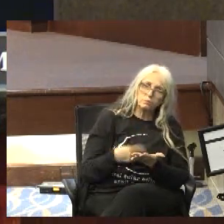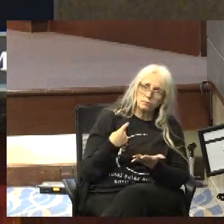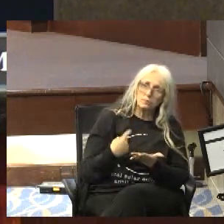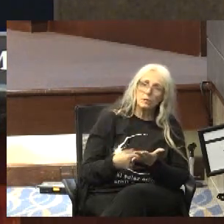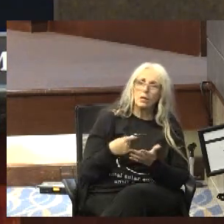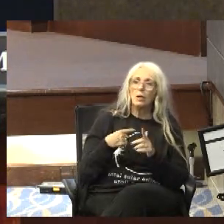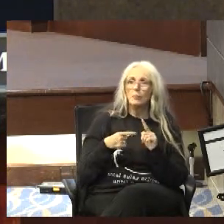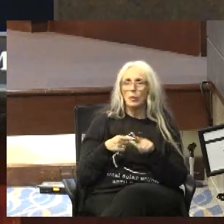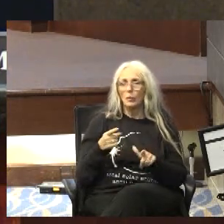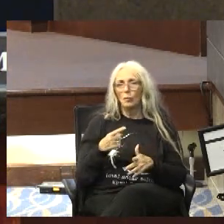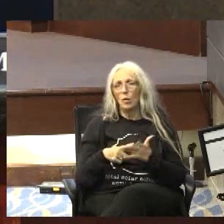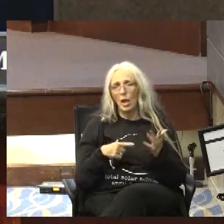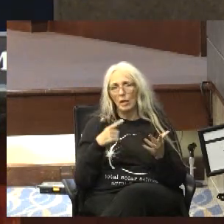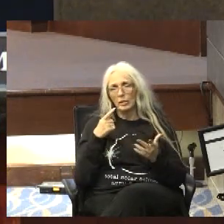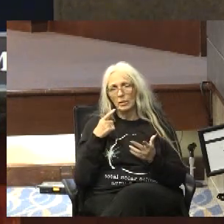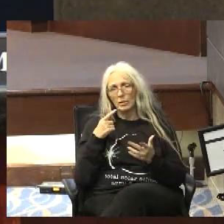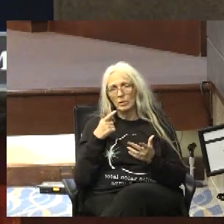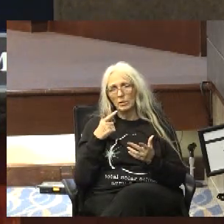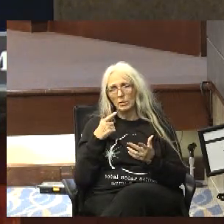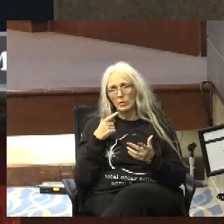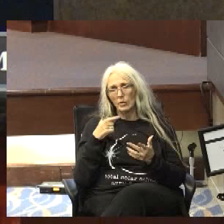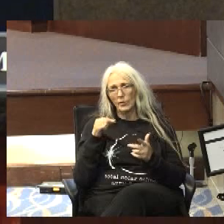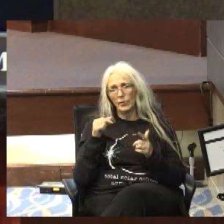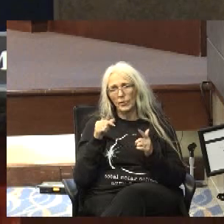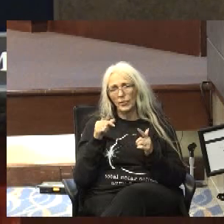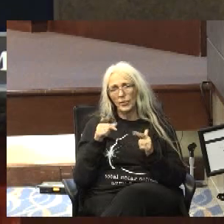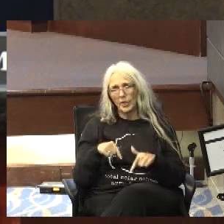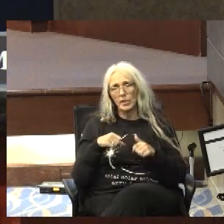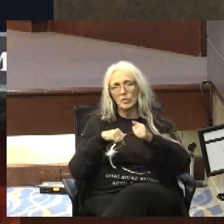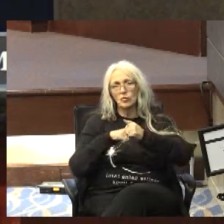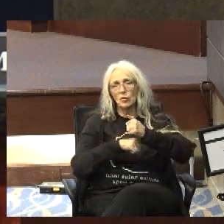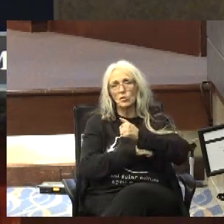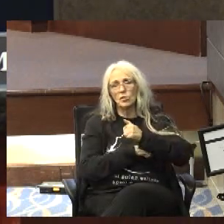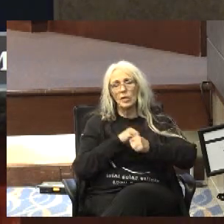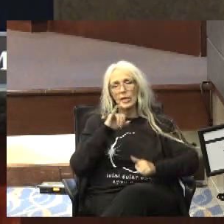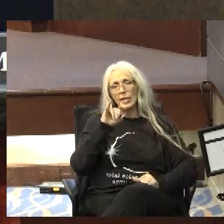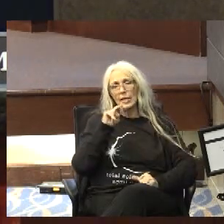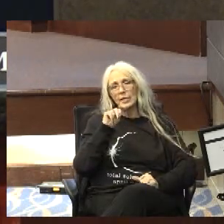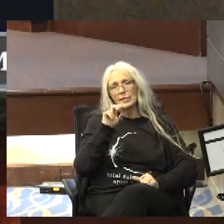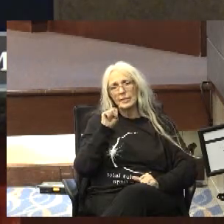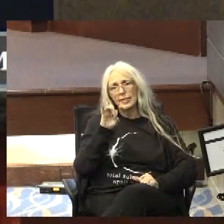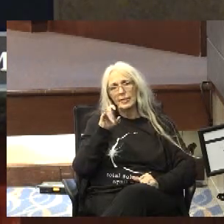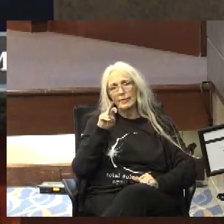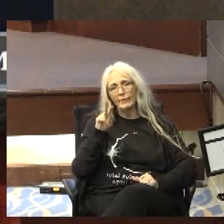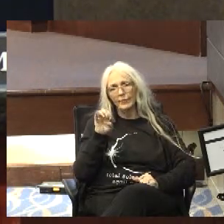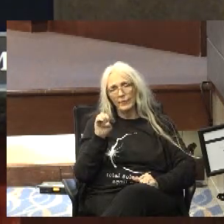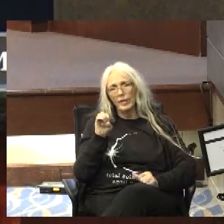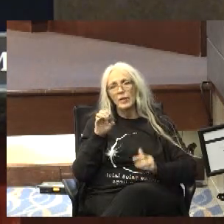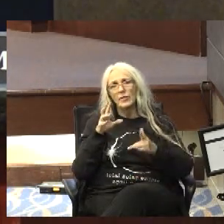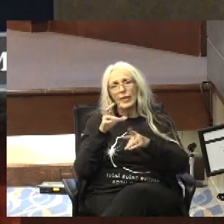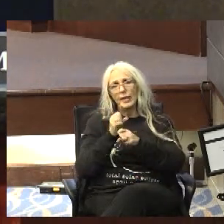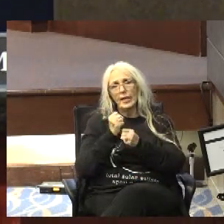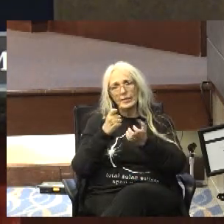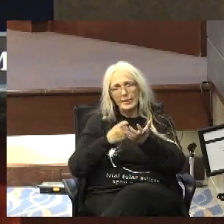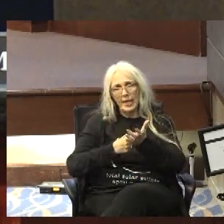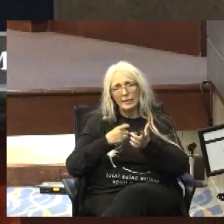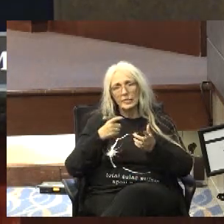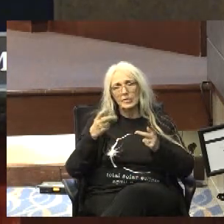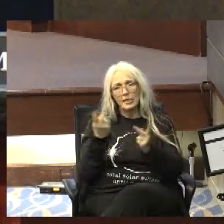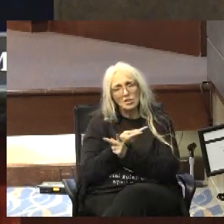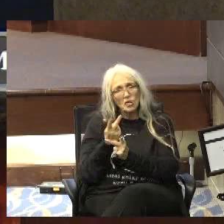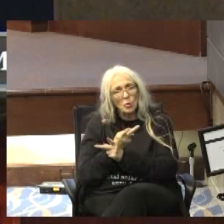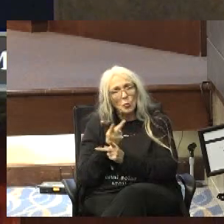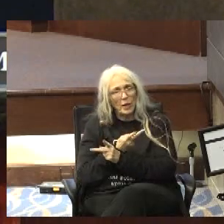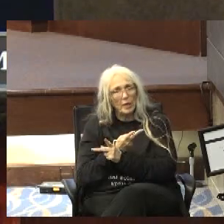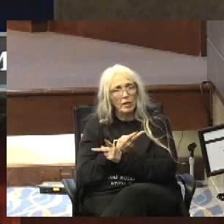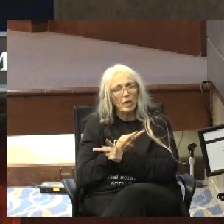incentive structure, that's how this is structured. They get their incentive out of the taxes that their deal generates, so it